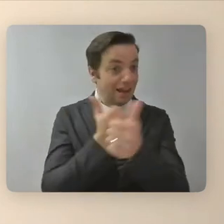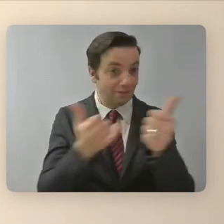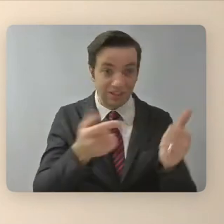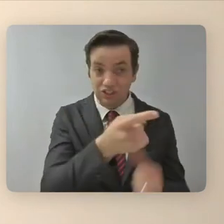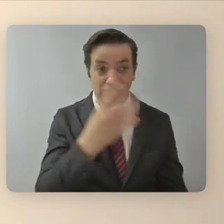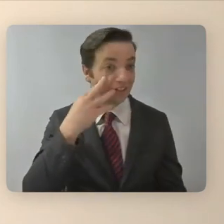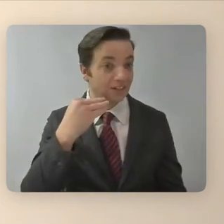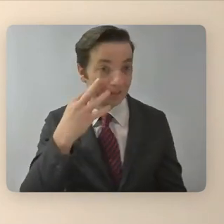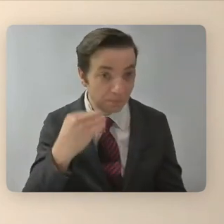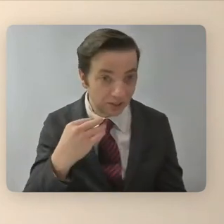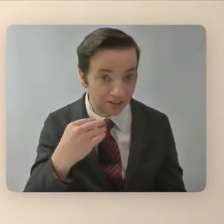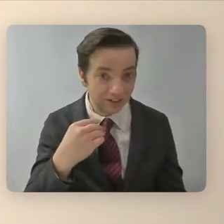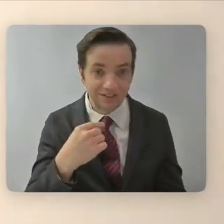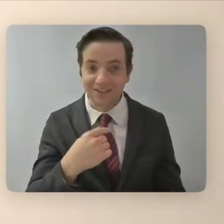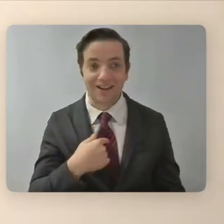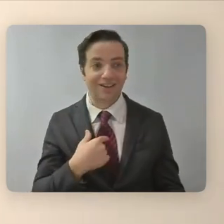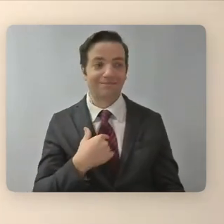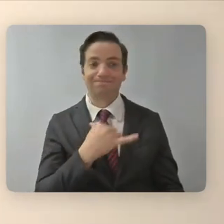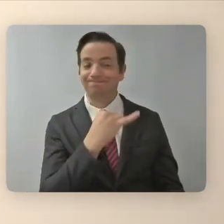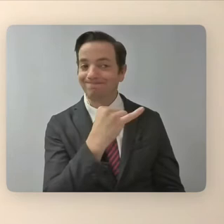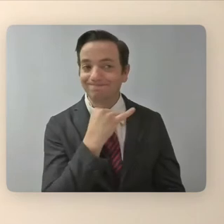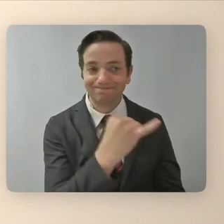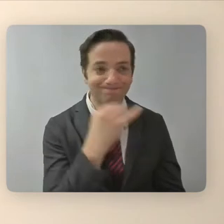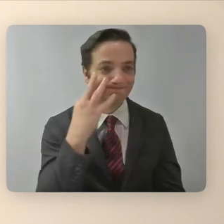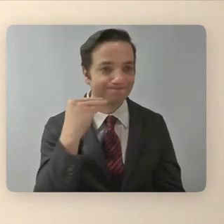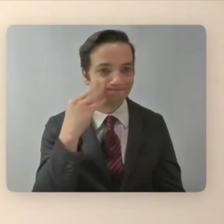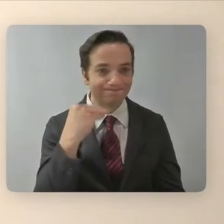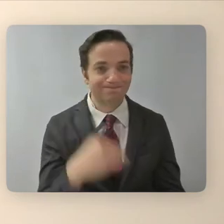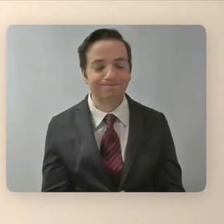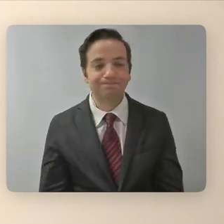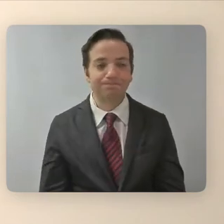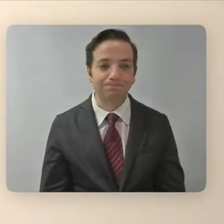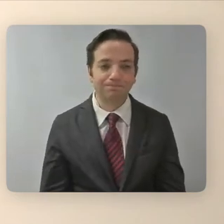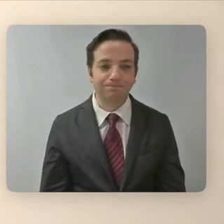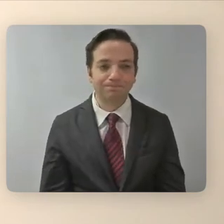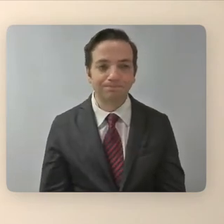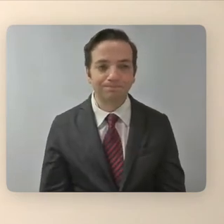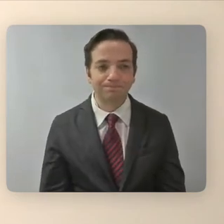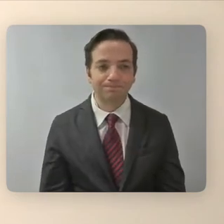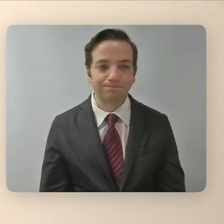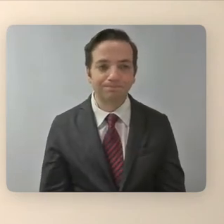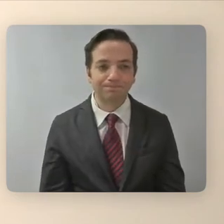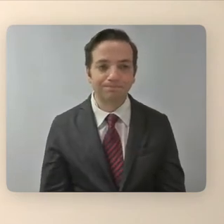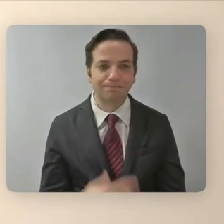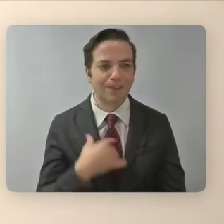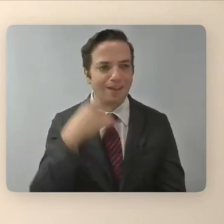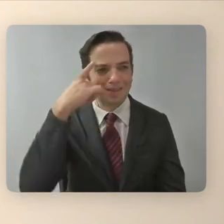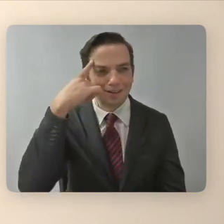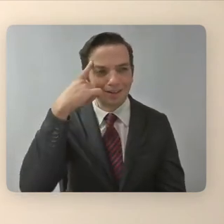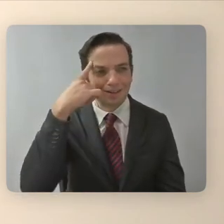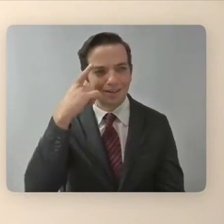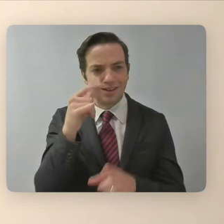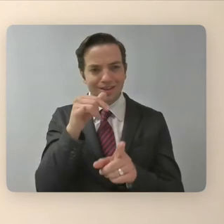was going through, I had grappled with as well. And so I just think it made for